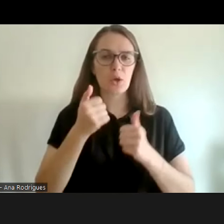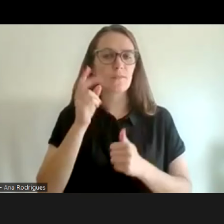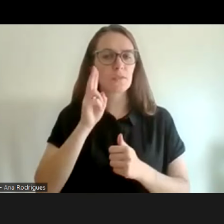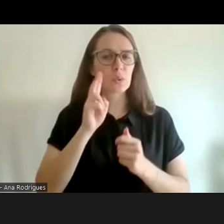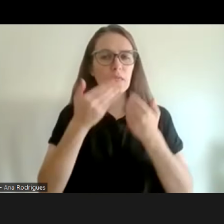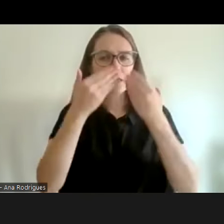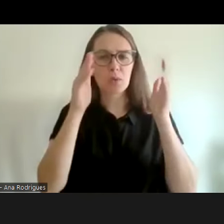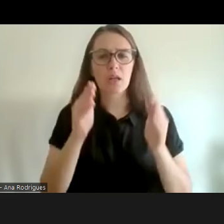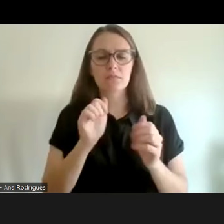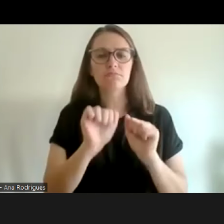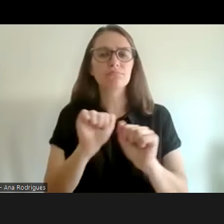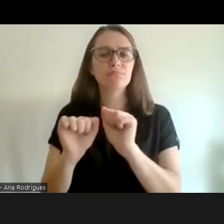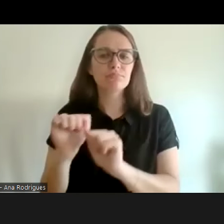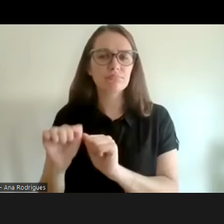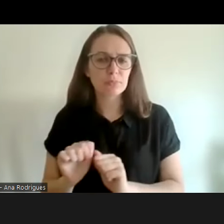global classroom.